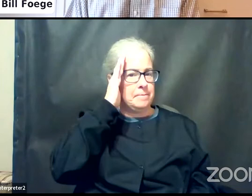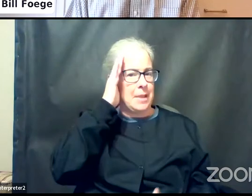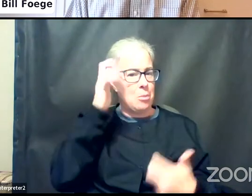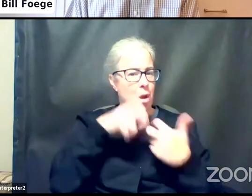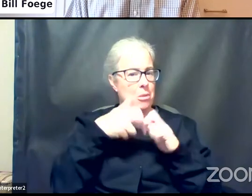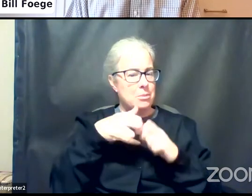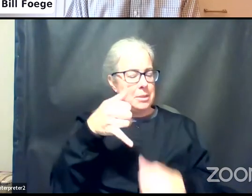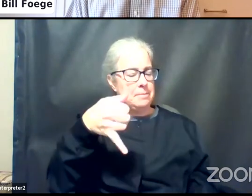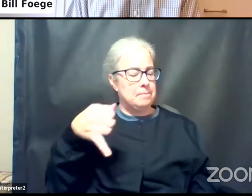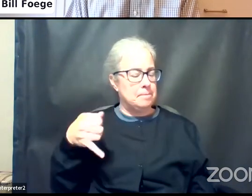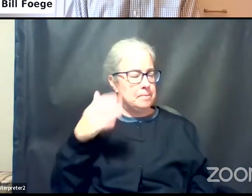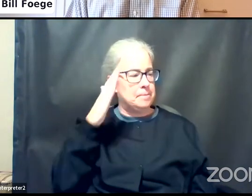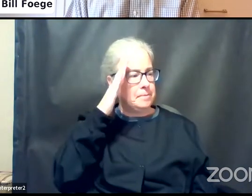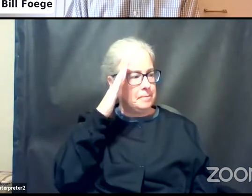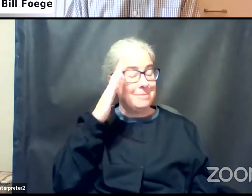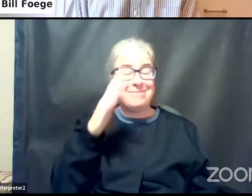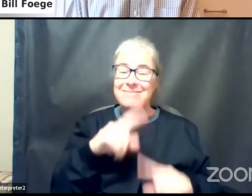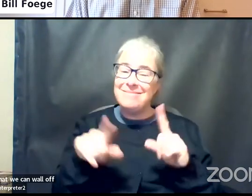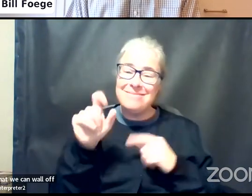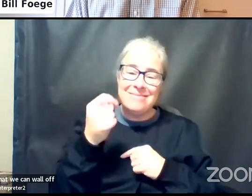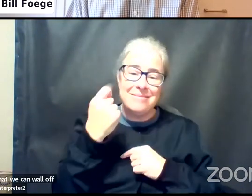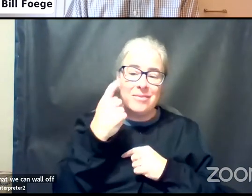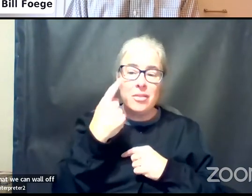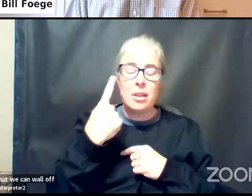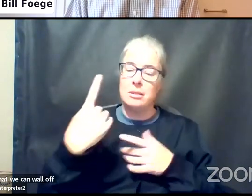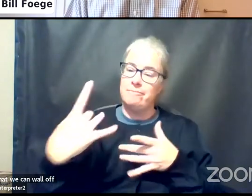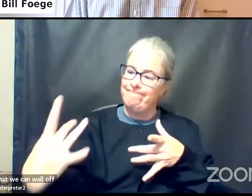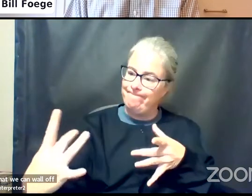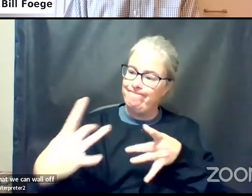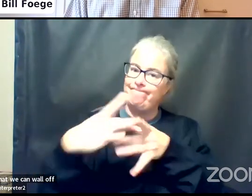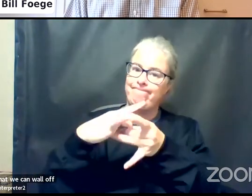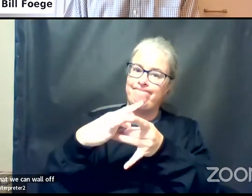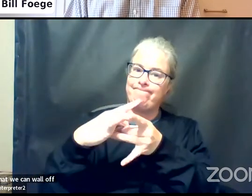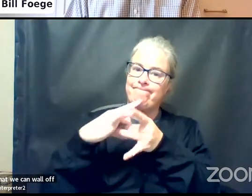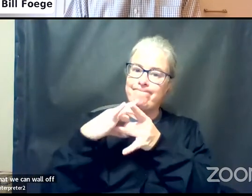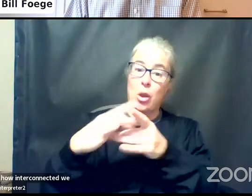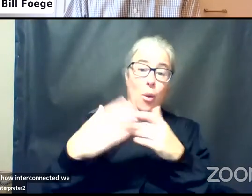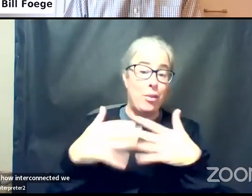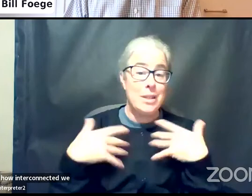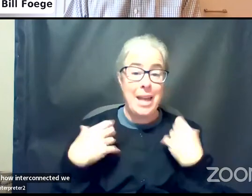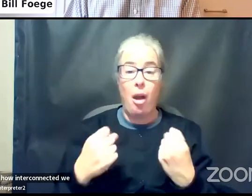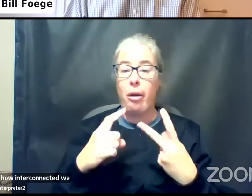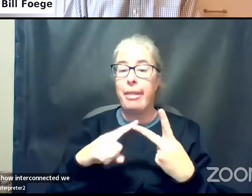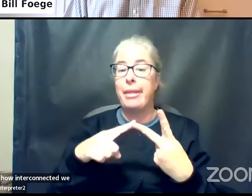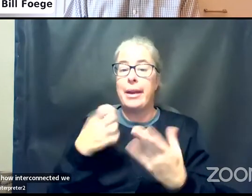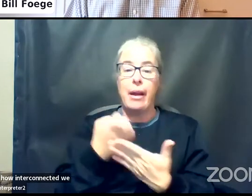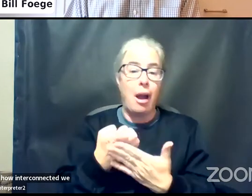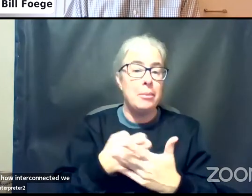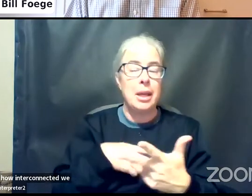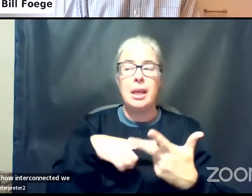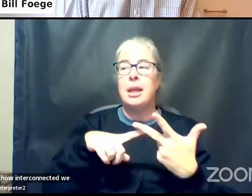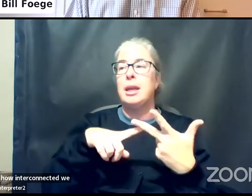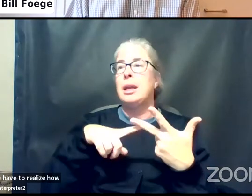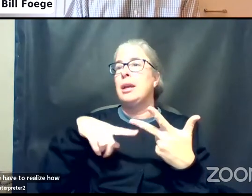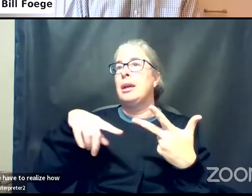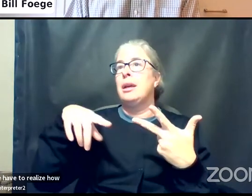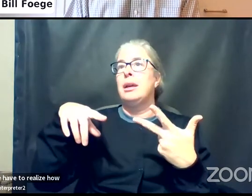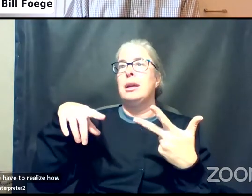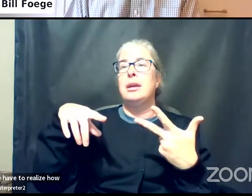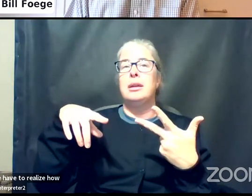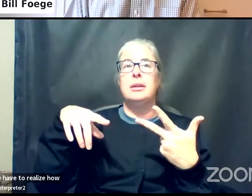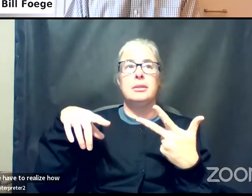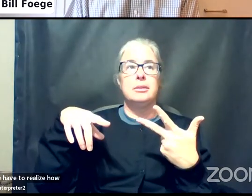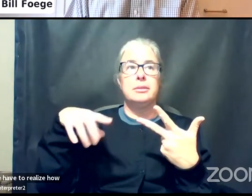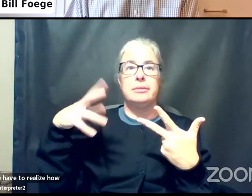we uh have to realize how interconnected we are whether it's Health whether it's our economies you know whether it's the